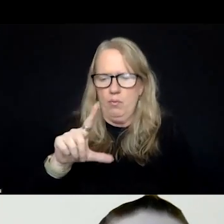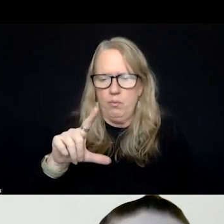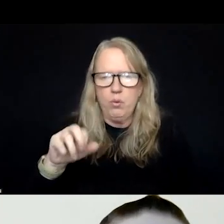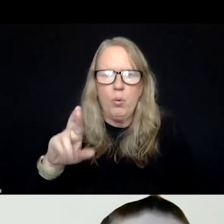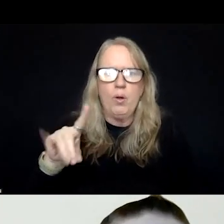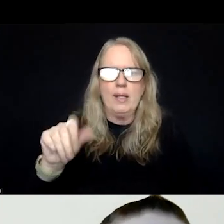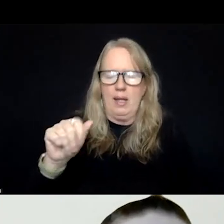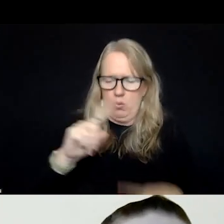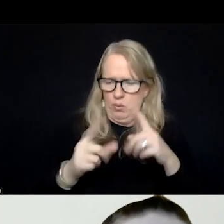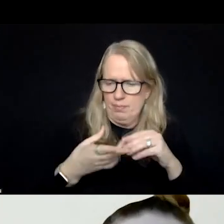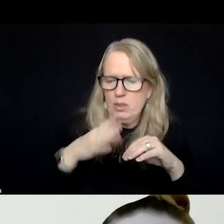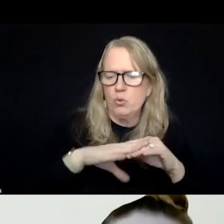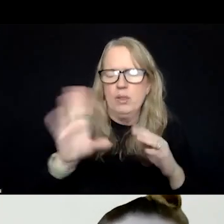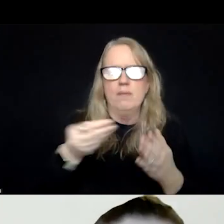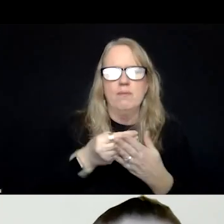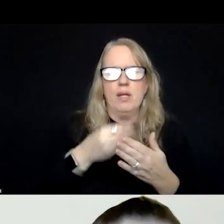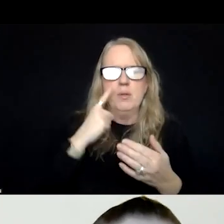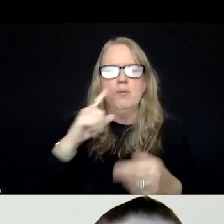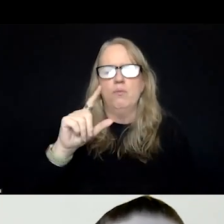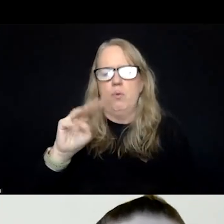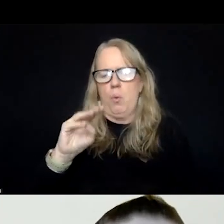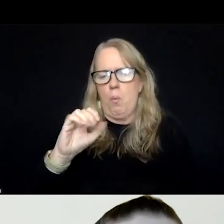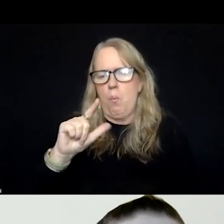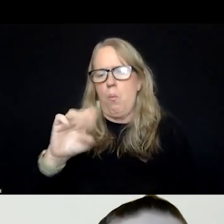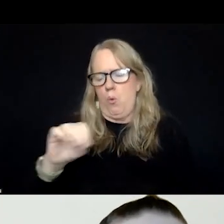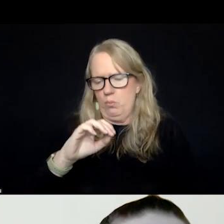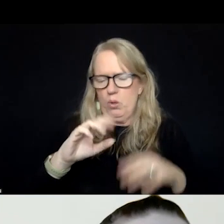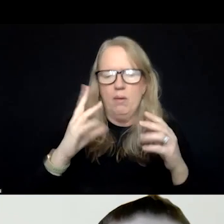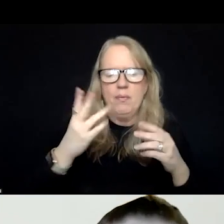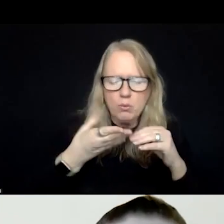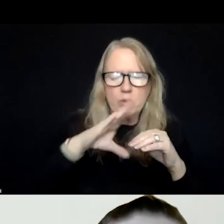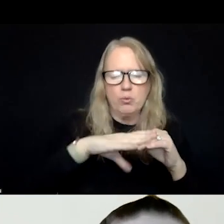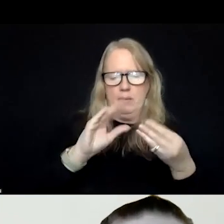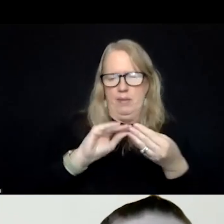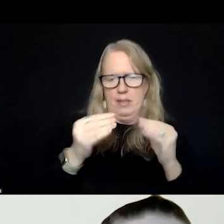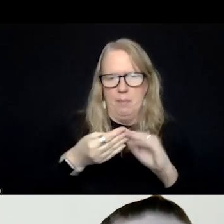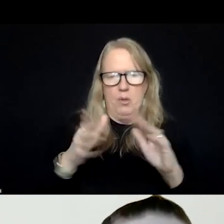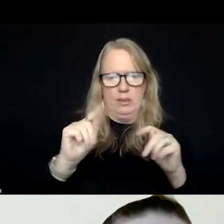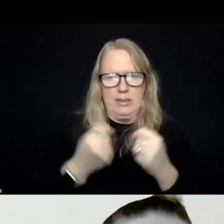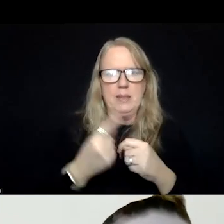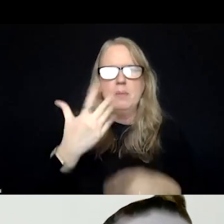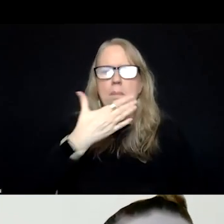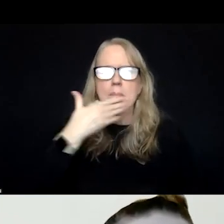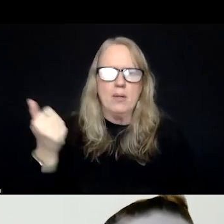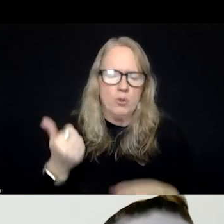that would increase funding for mobile crisis teams, increase the number of teams so there's better